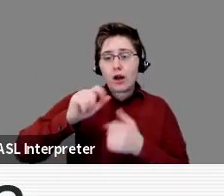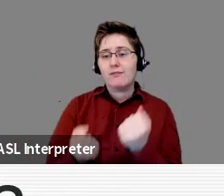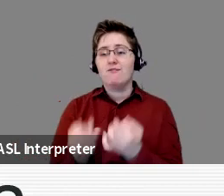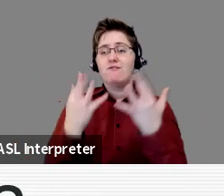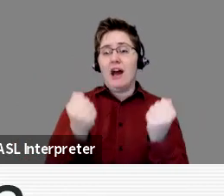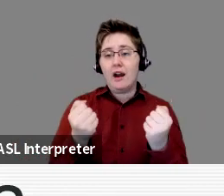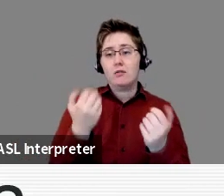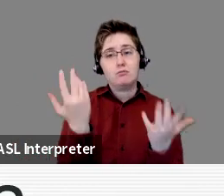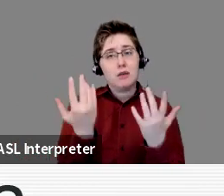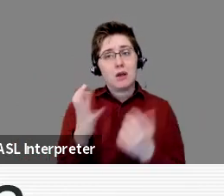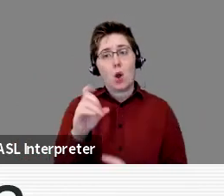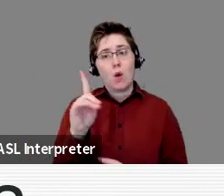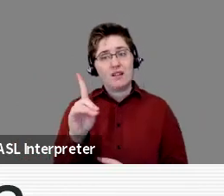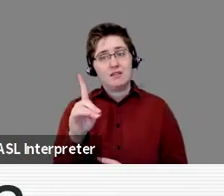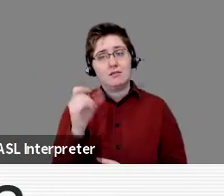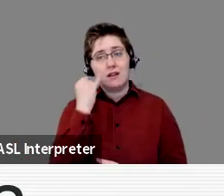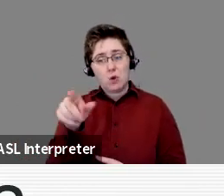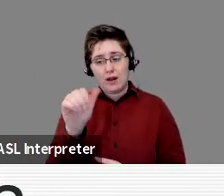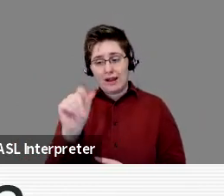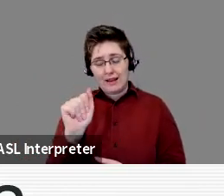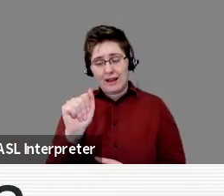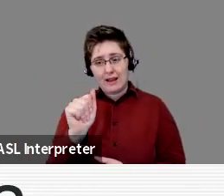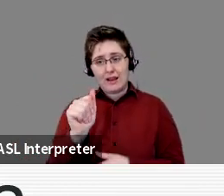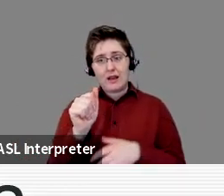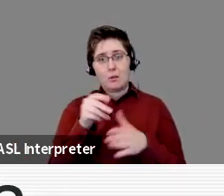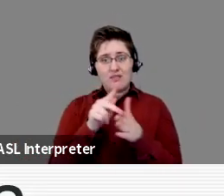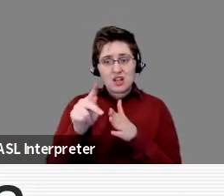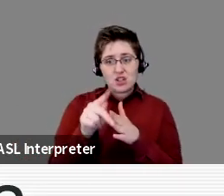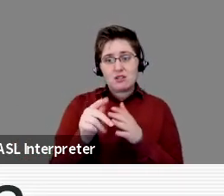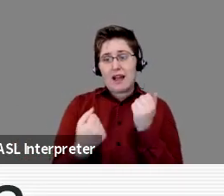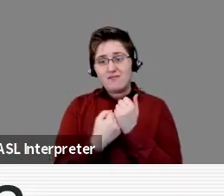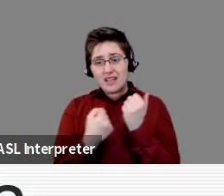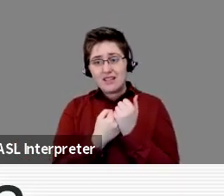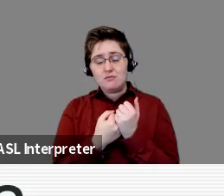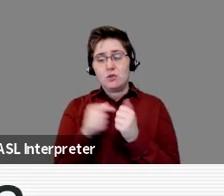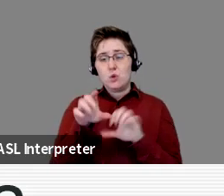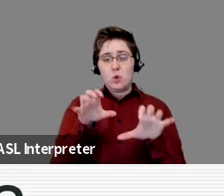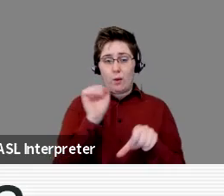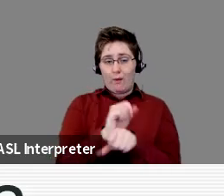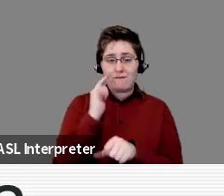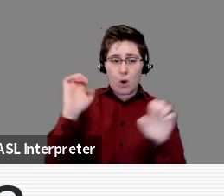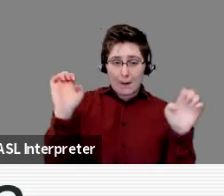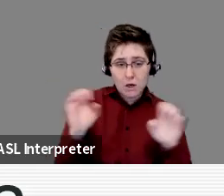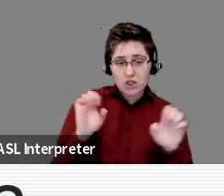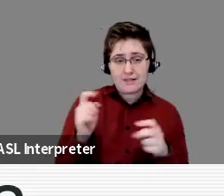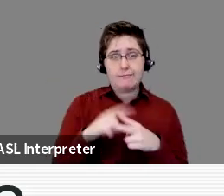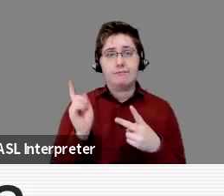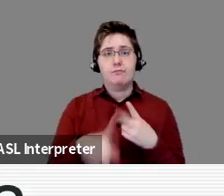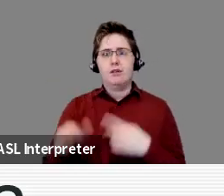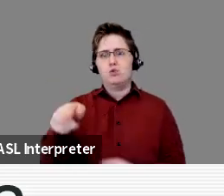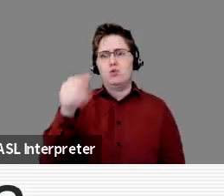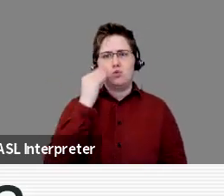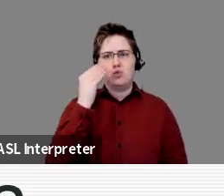like COVID, if you are an ADA professional or advocate that is doing work on emergency or that knows you're